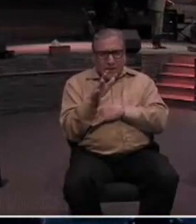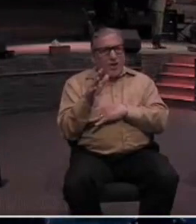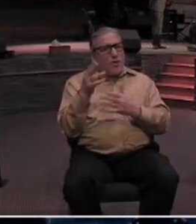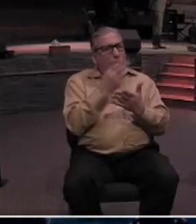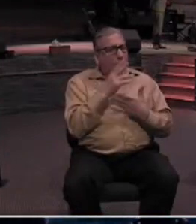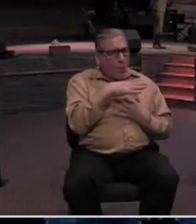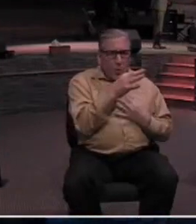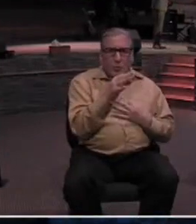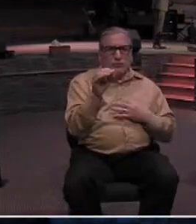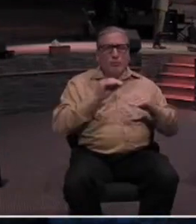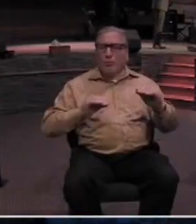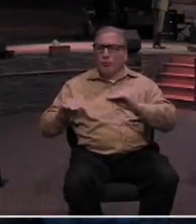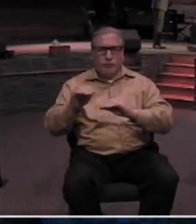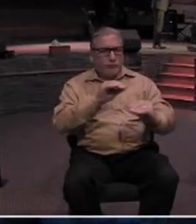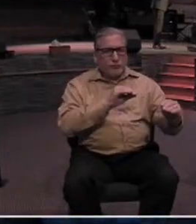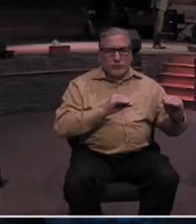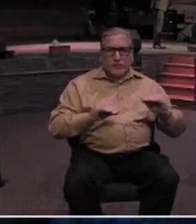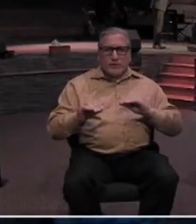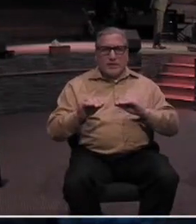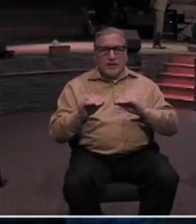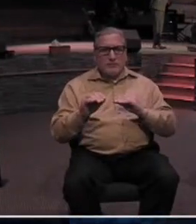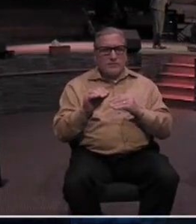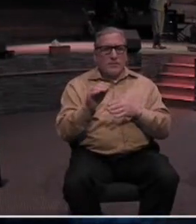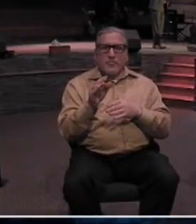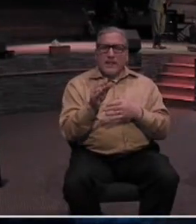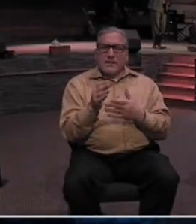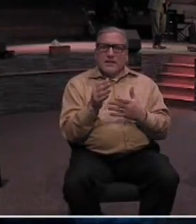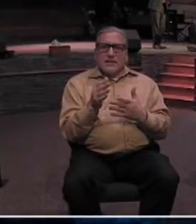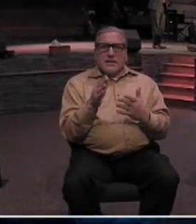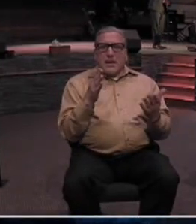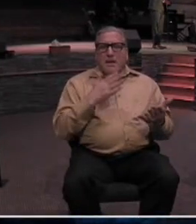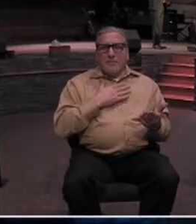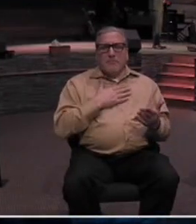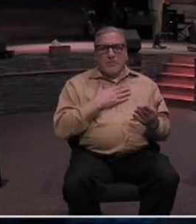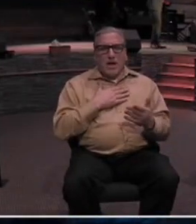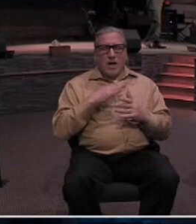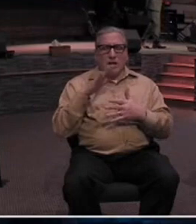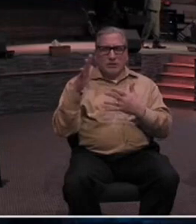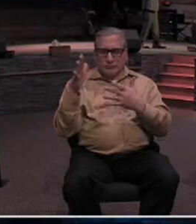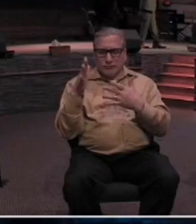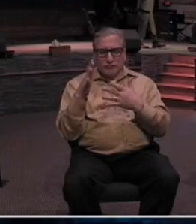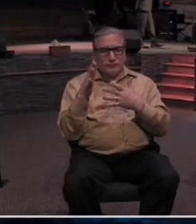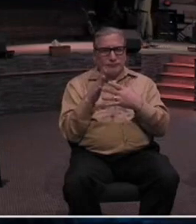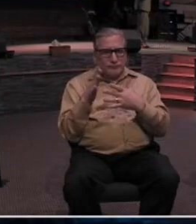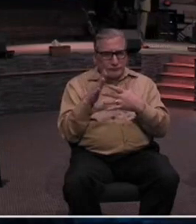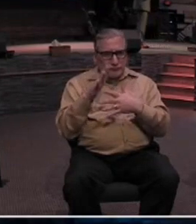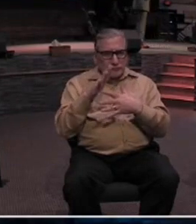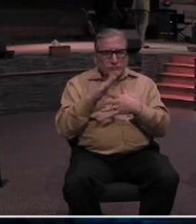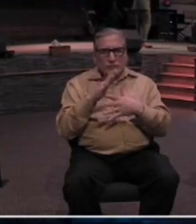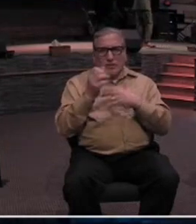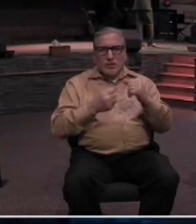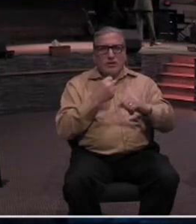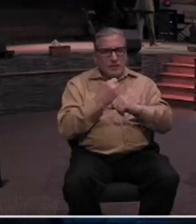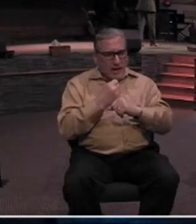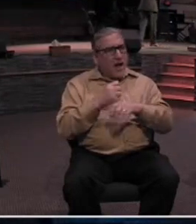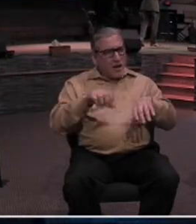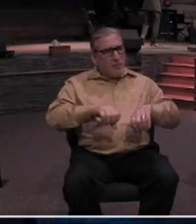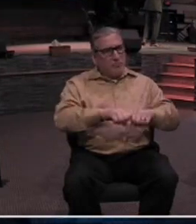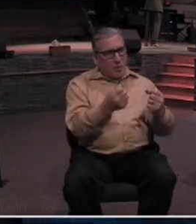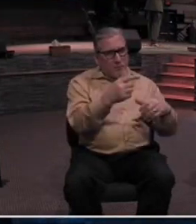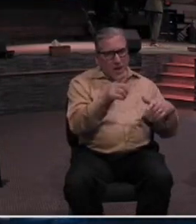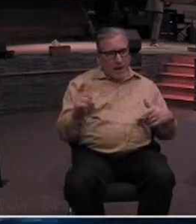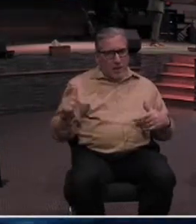in between my sophomore and junior year. I had broken my leg at church camp, Brother